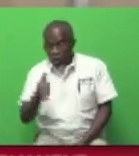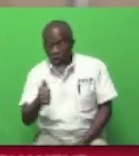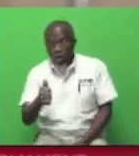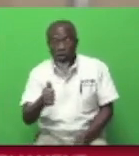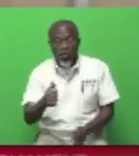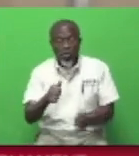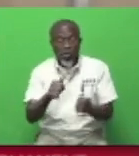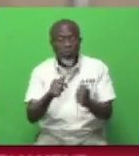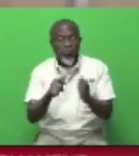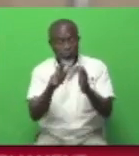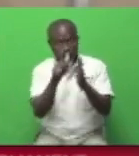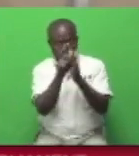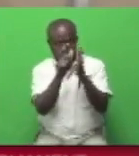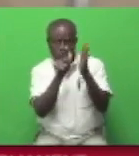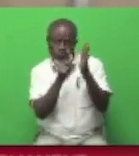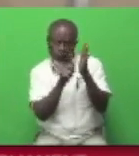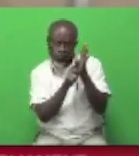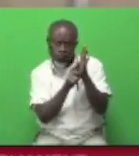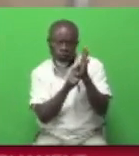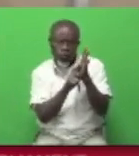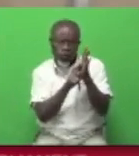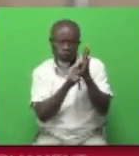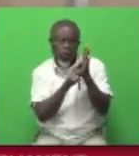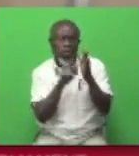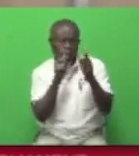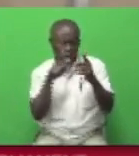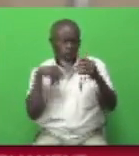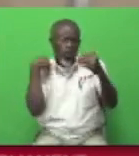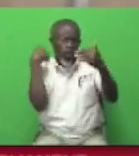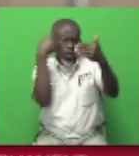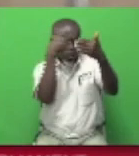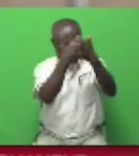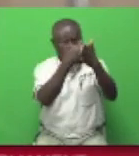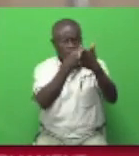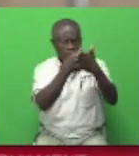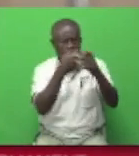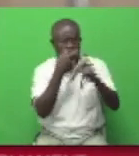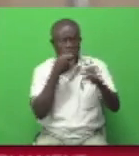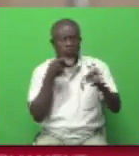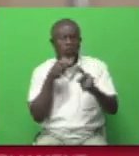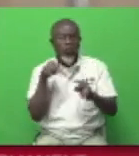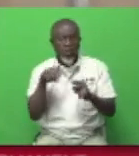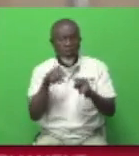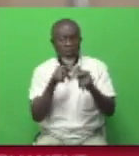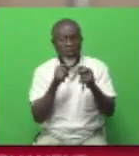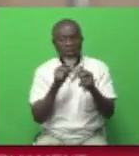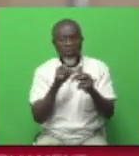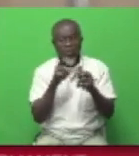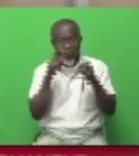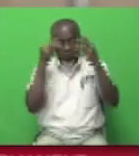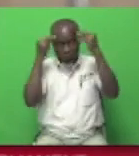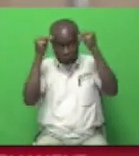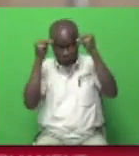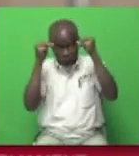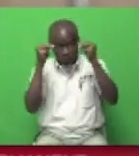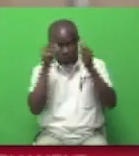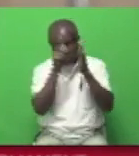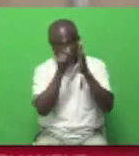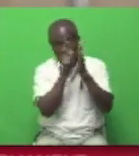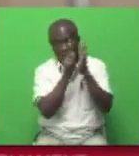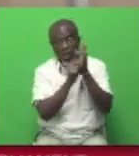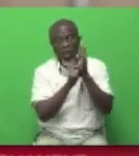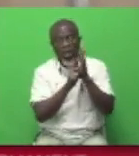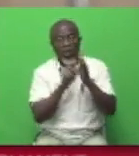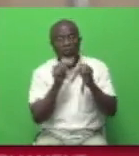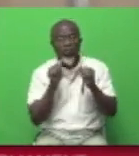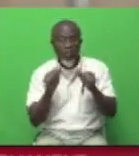legislative accomplishments coming from this unit at the Office of the Attorney General and the Ministry of Legal Affairs, such as the Trinidad and Tobago Revenue